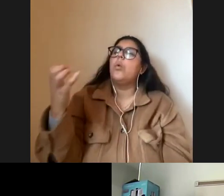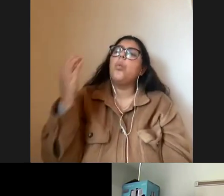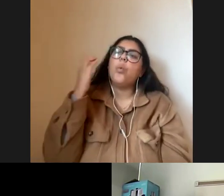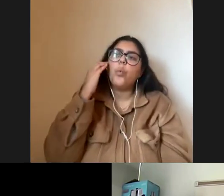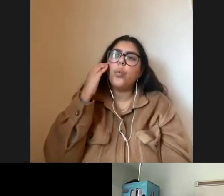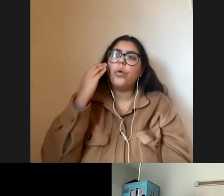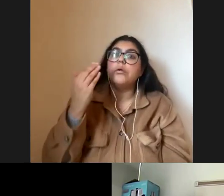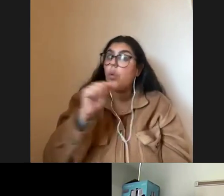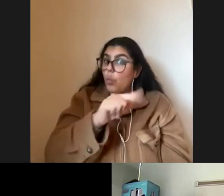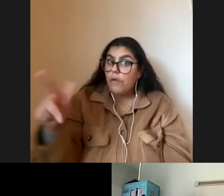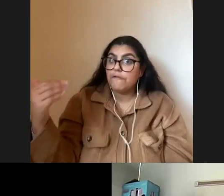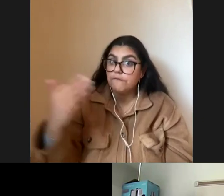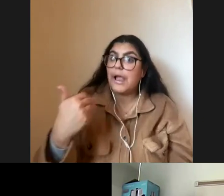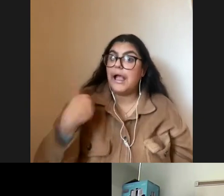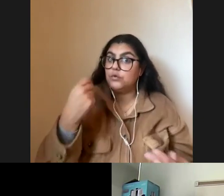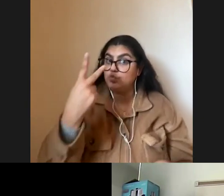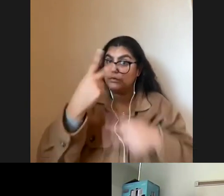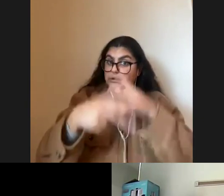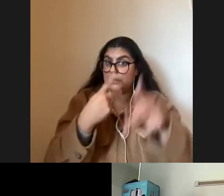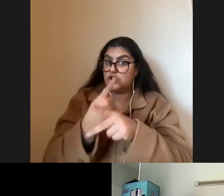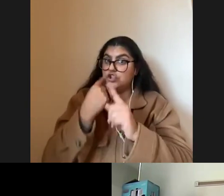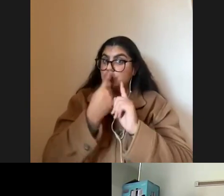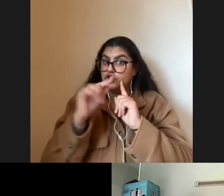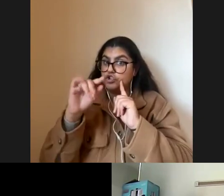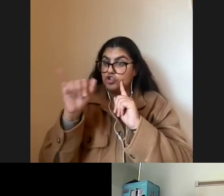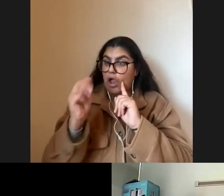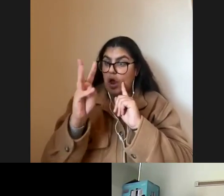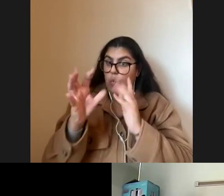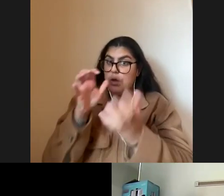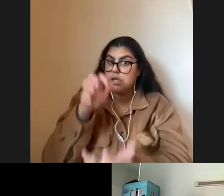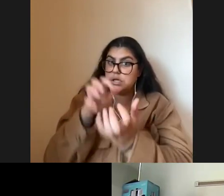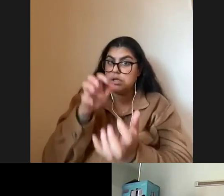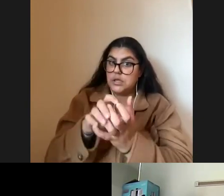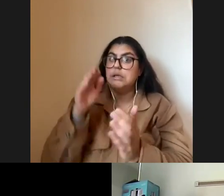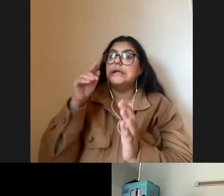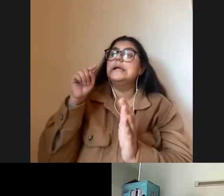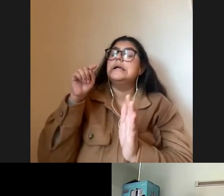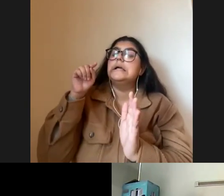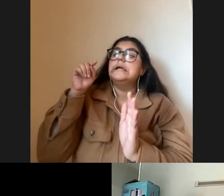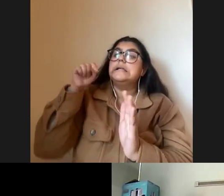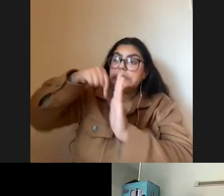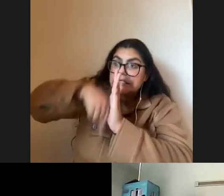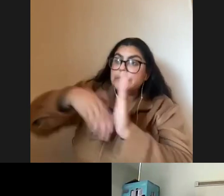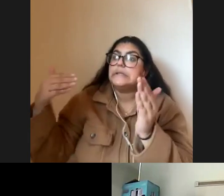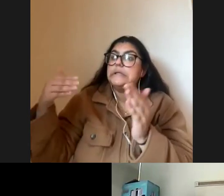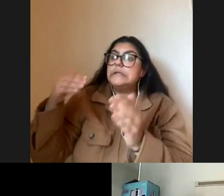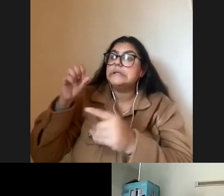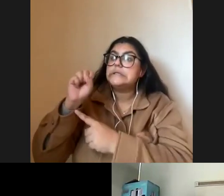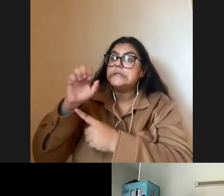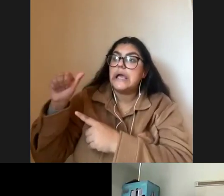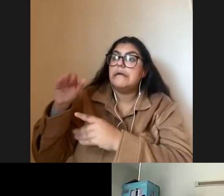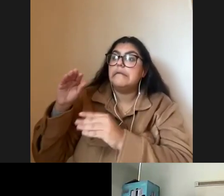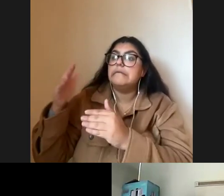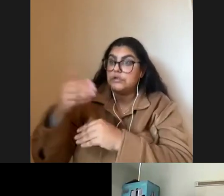all fish have two types of jaws? Do deep sea fish also have the oral jaws and the pharyngeal jaws? Many